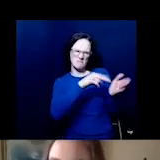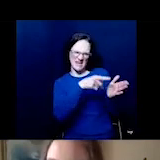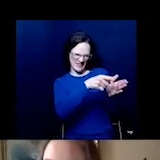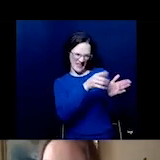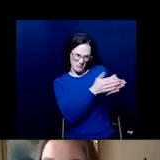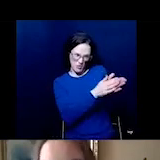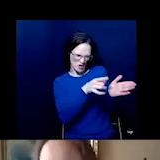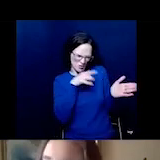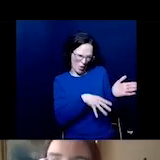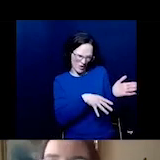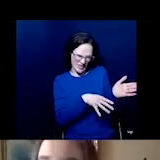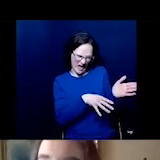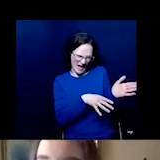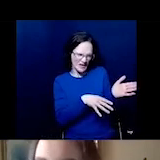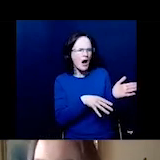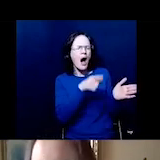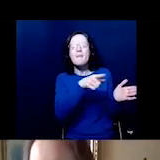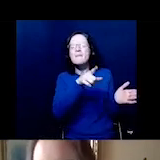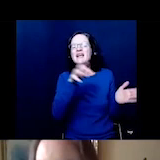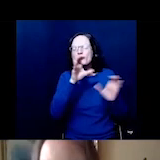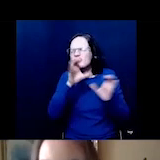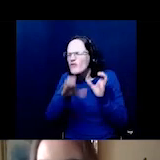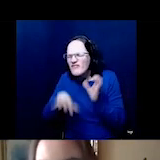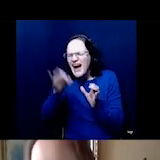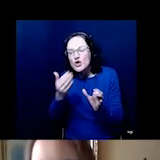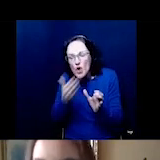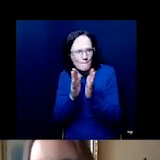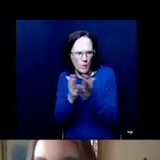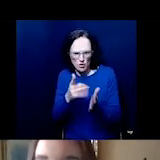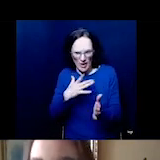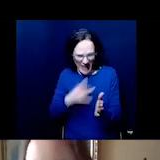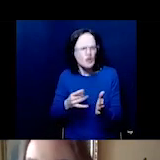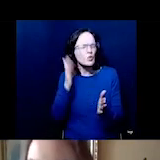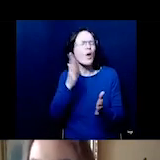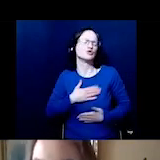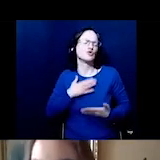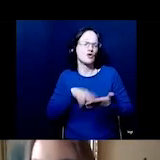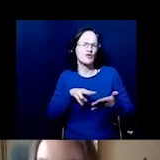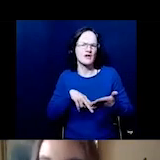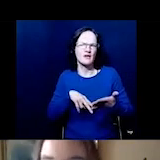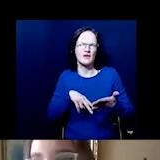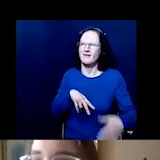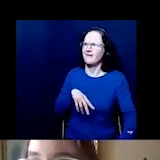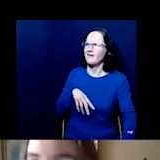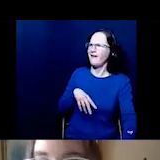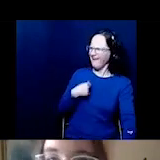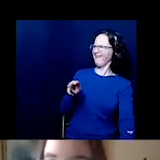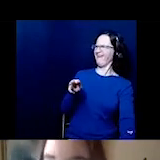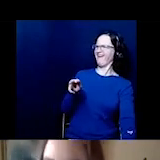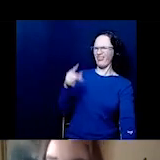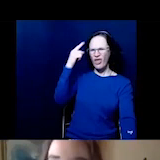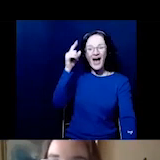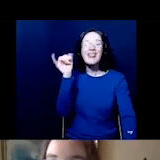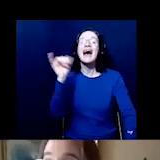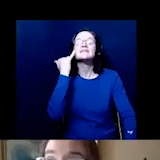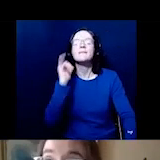a person who can't walk, oh, you don't enjoy jogging just because you didn't jog in the right park? That's like, it's a little ridiculous. So I think